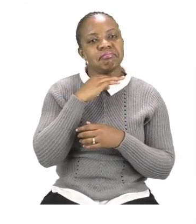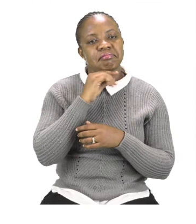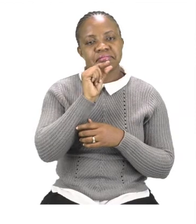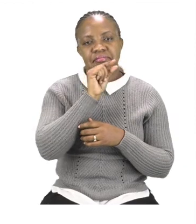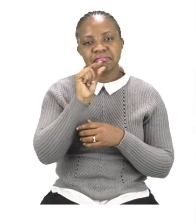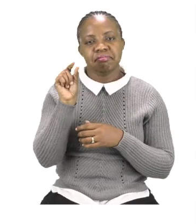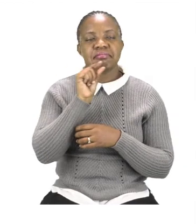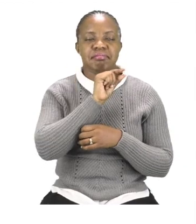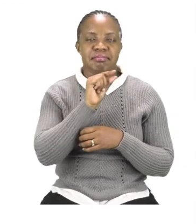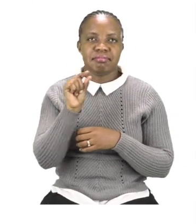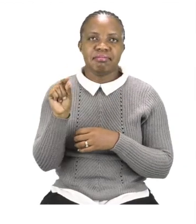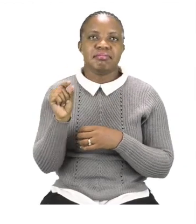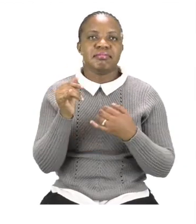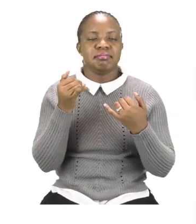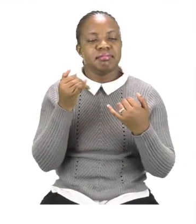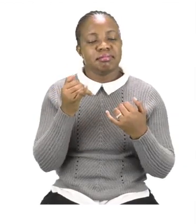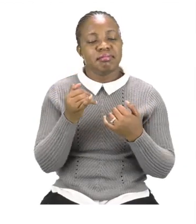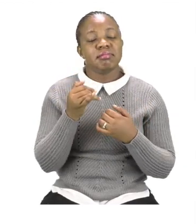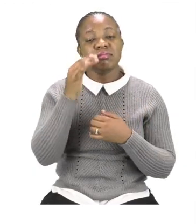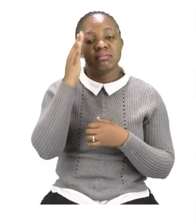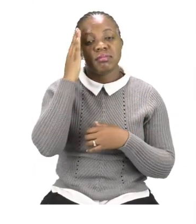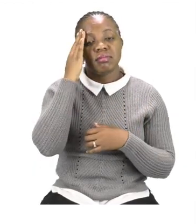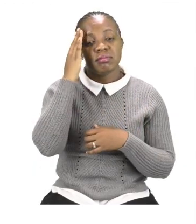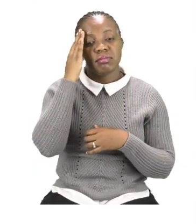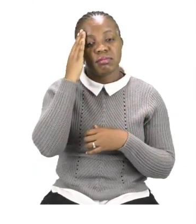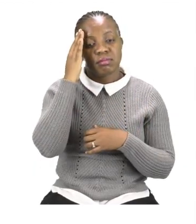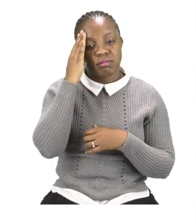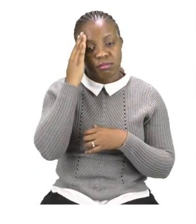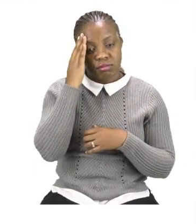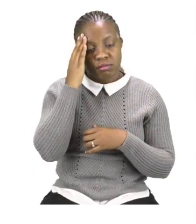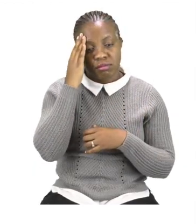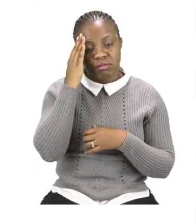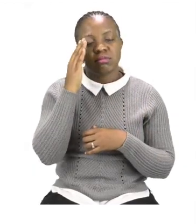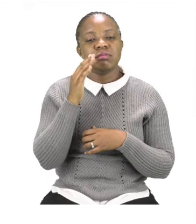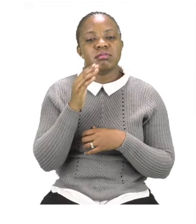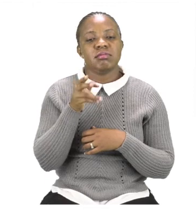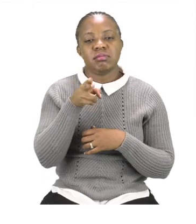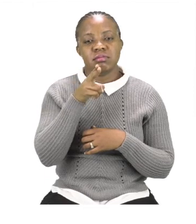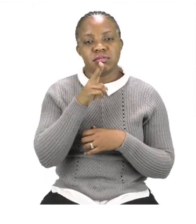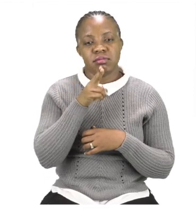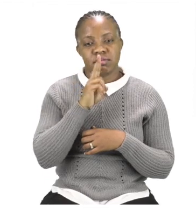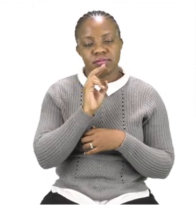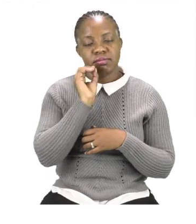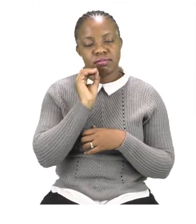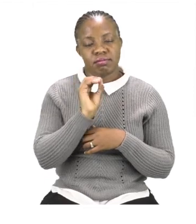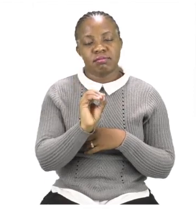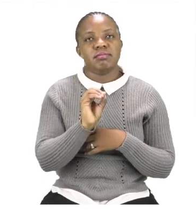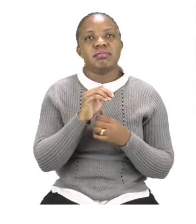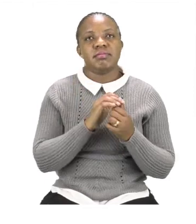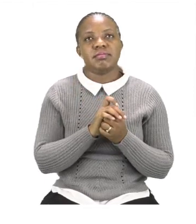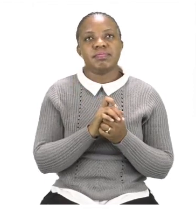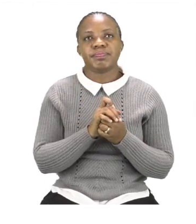our job to make sure that we find the answers to the questions. Let's take a look at number